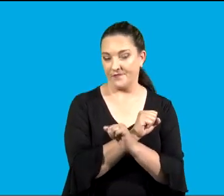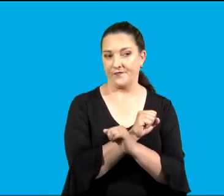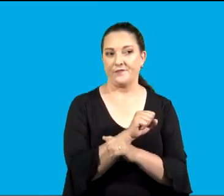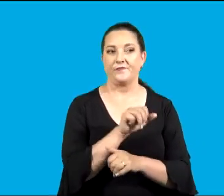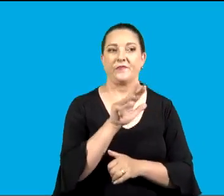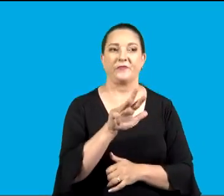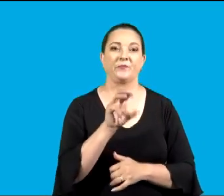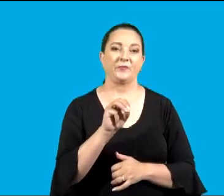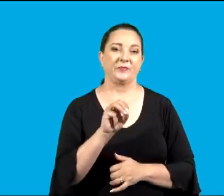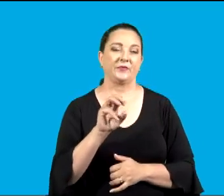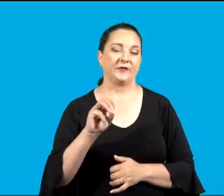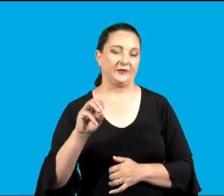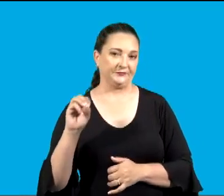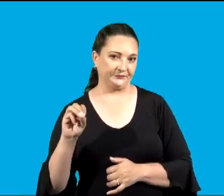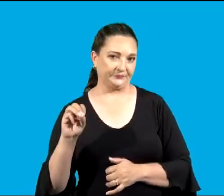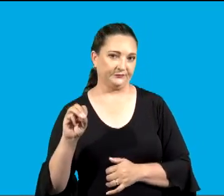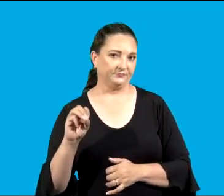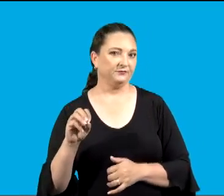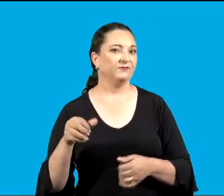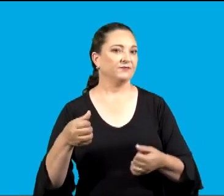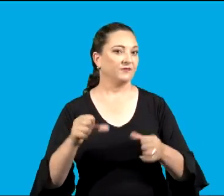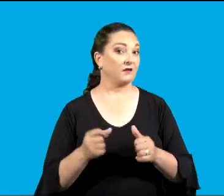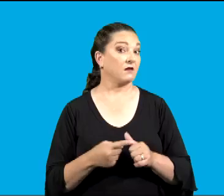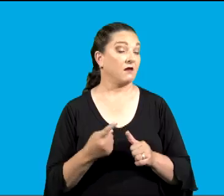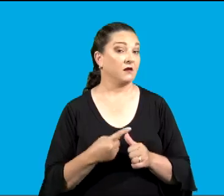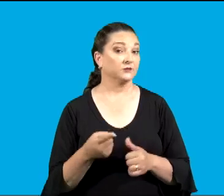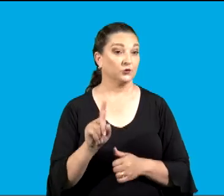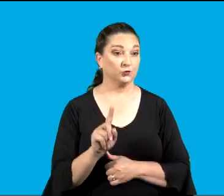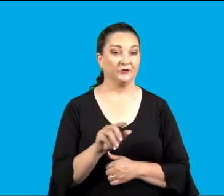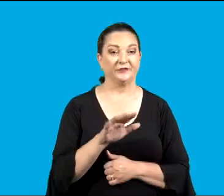by 90,000. That will give me